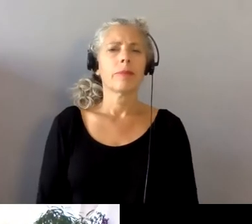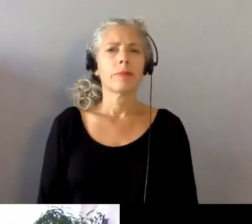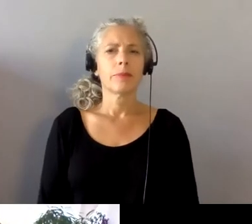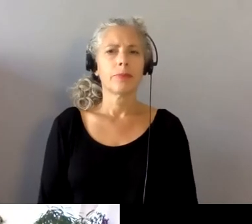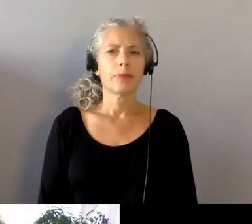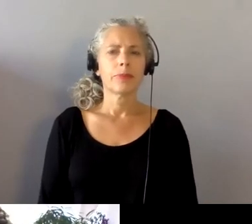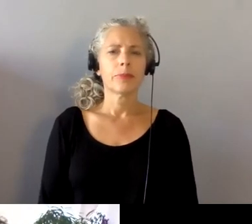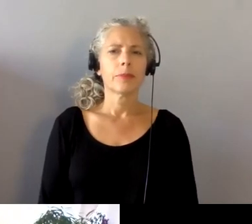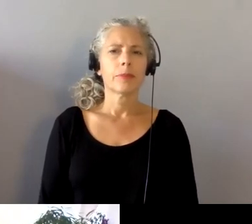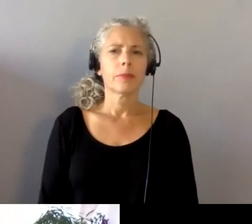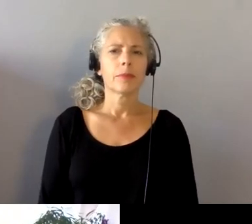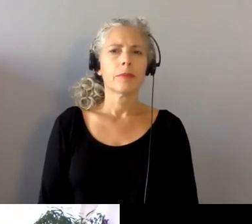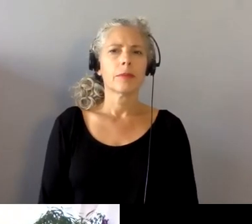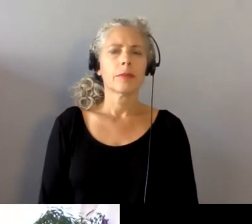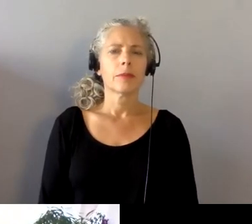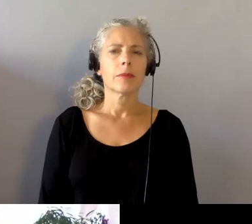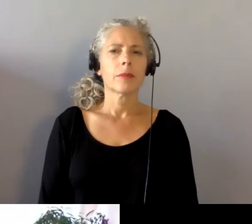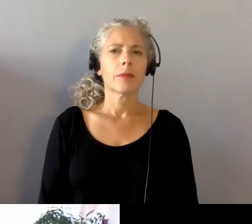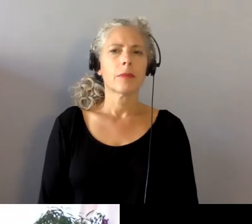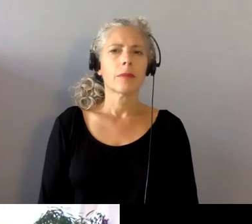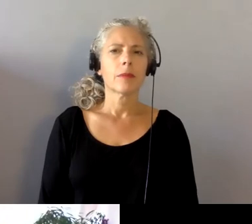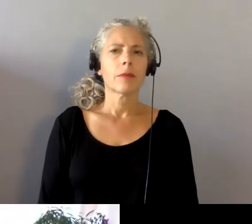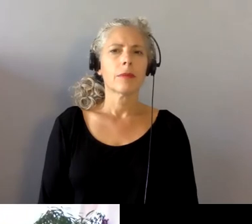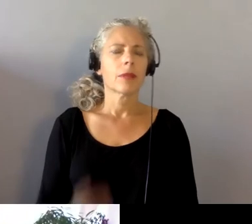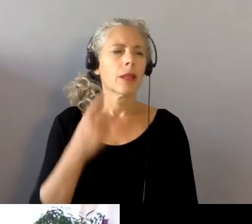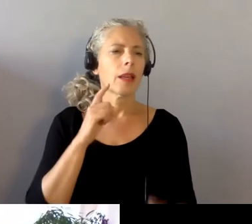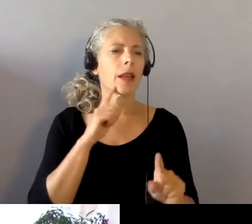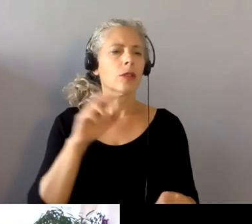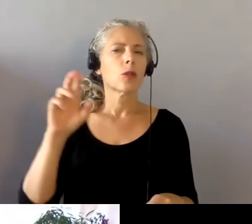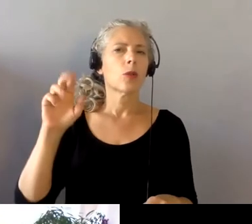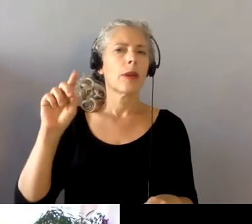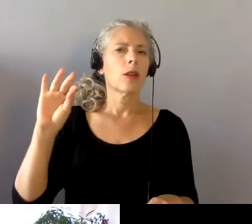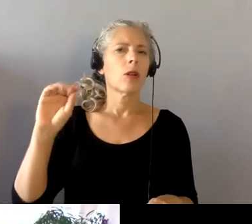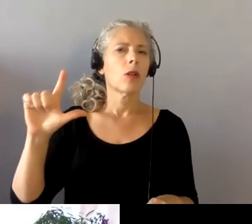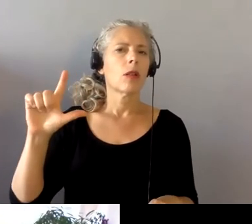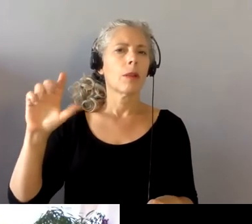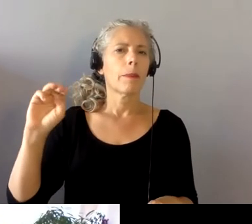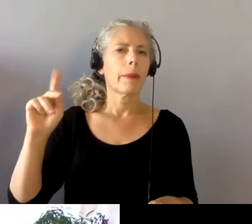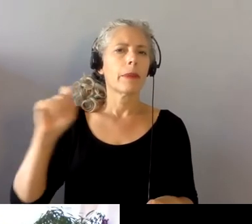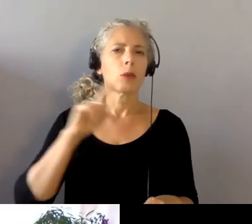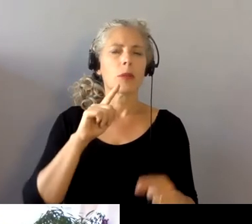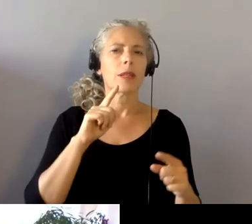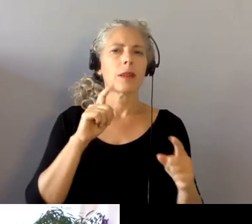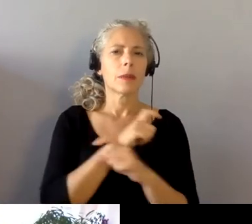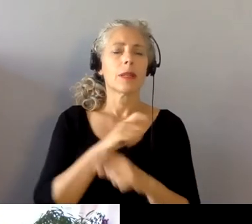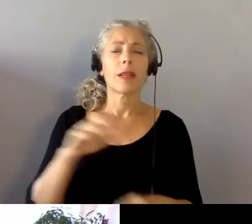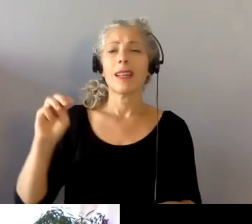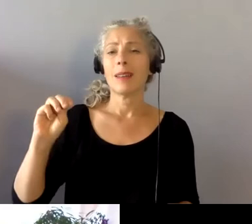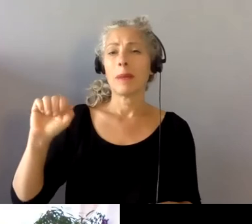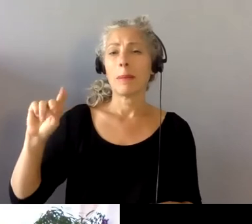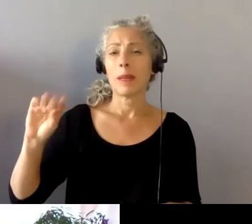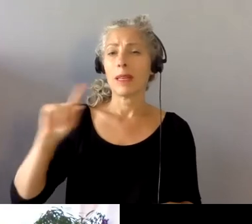Well, I think answering the question of what radical mapping means is complicated because mapping itself is a